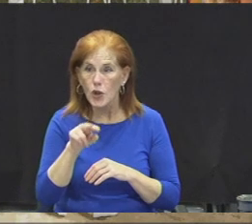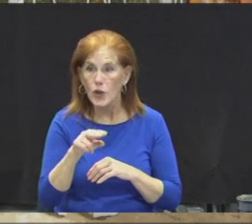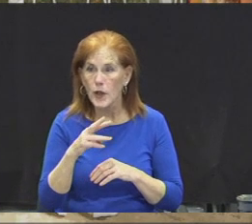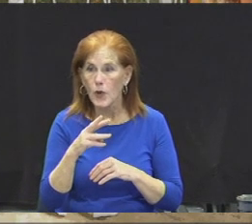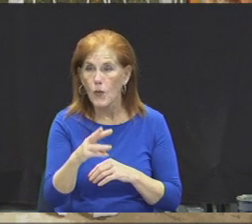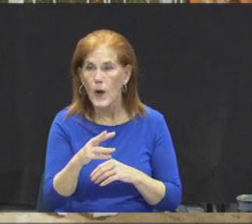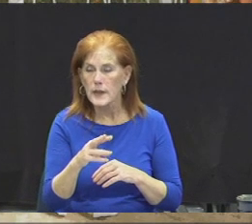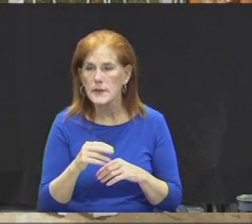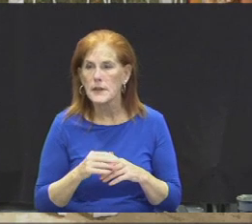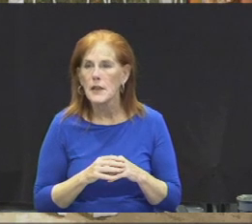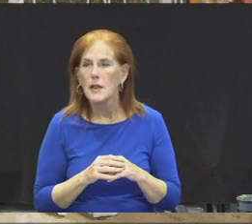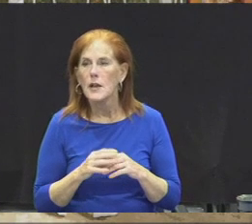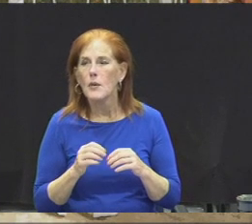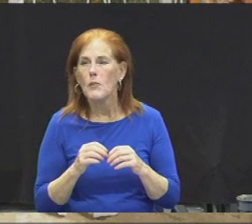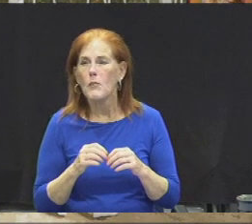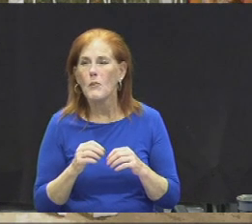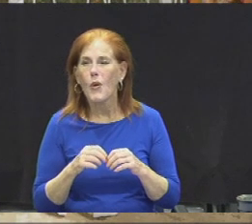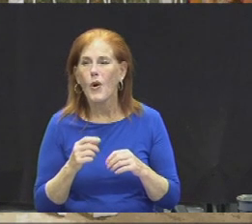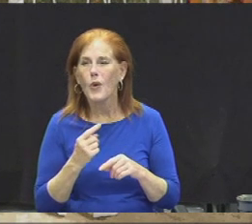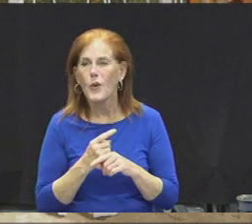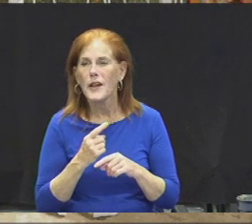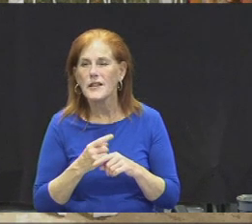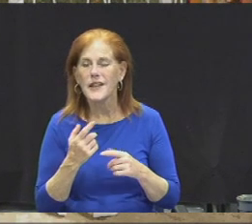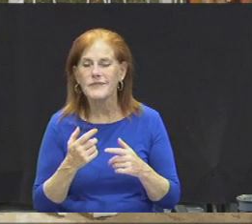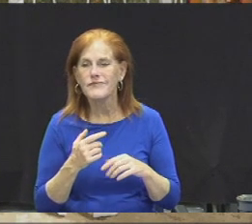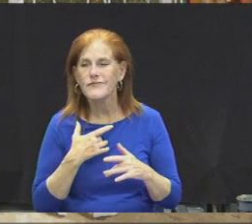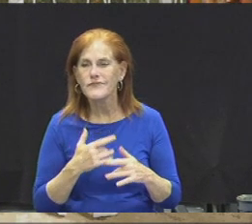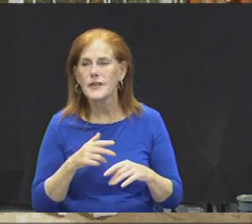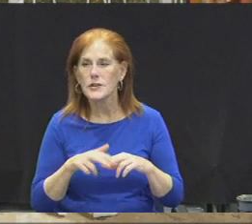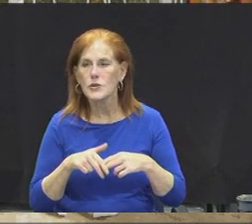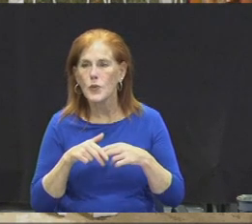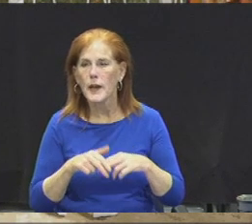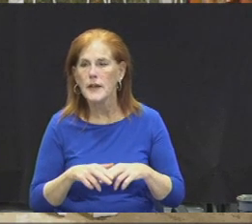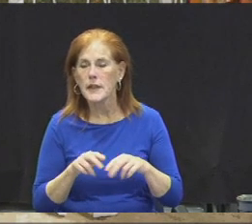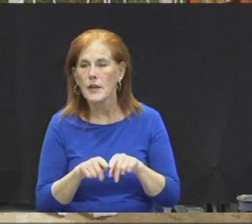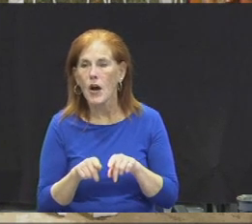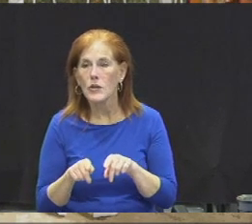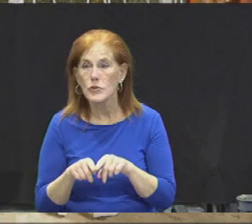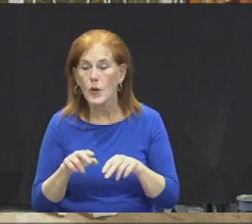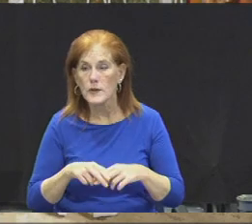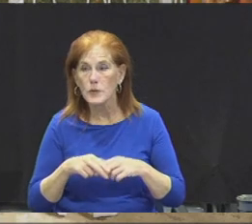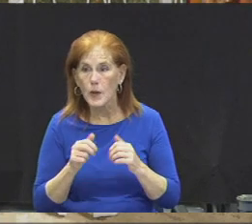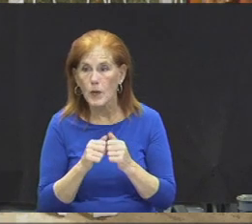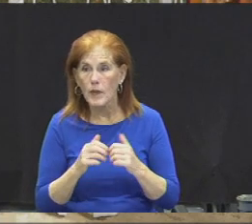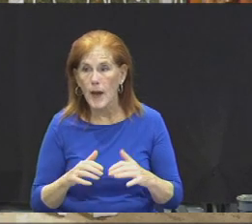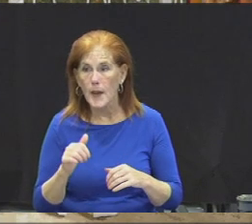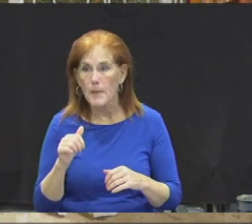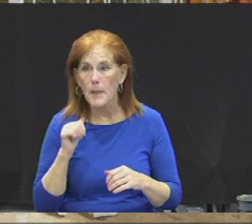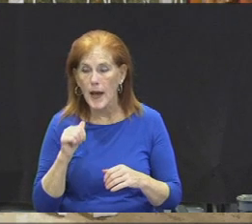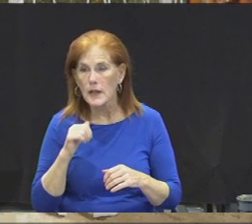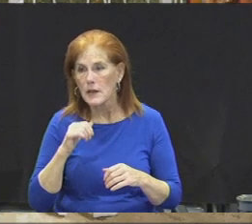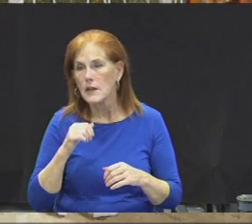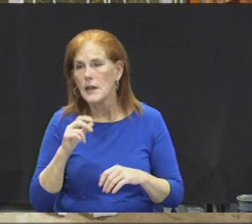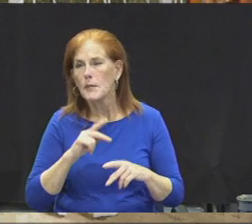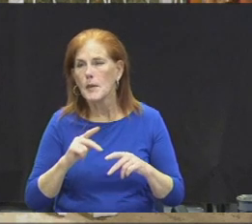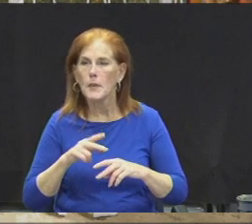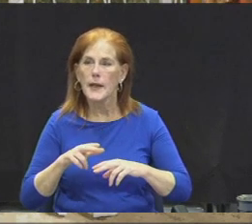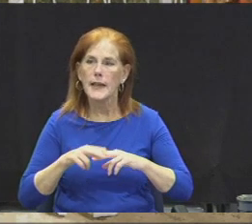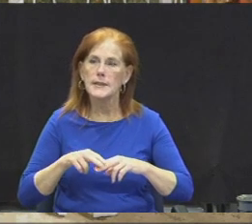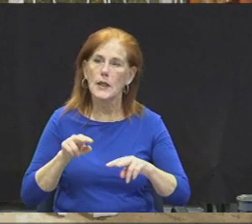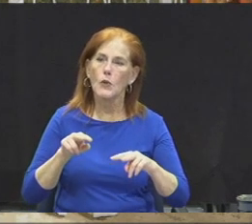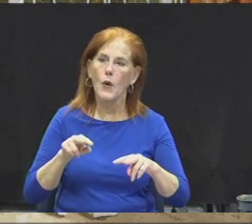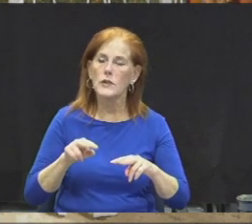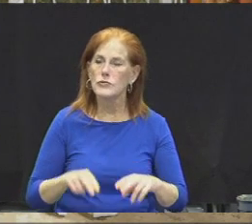both kind of more conventional porch swings, also with a backless swing here so that folks can sit and just kind of watch the park